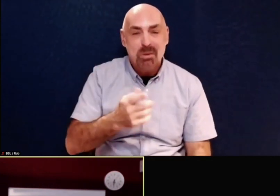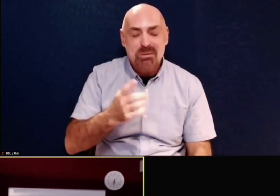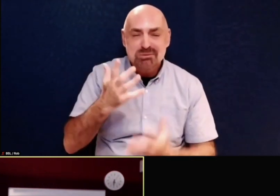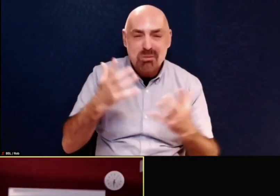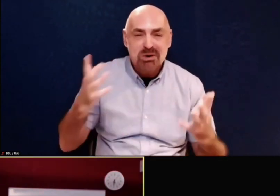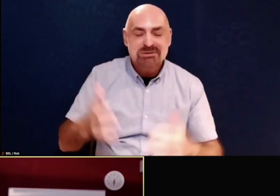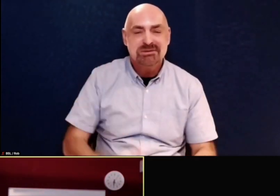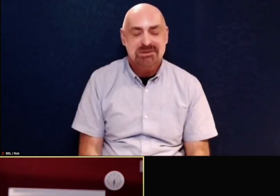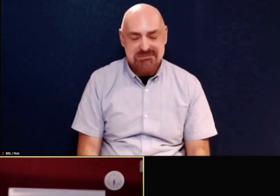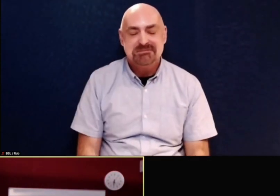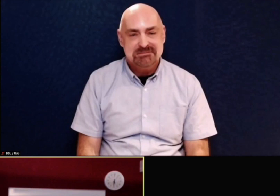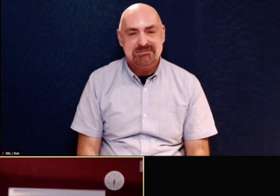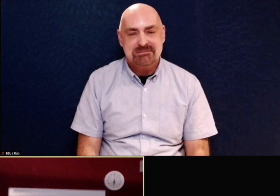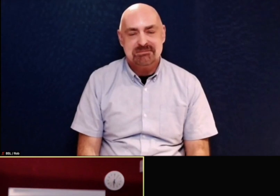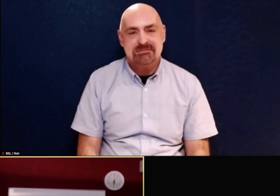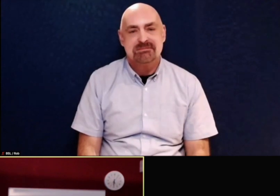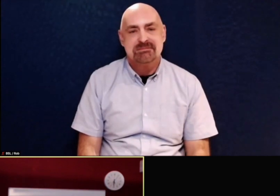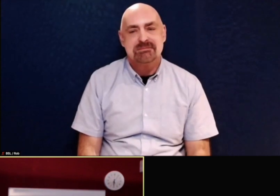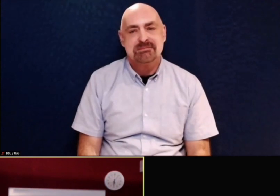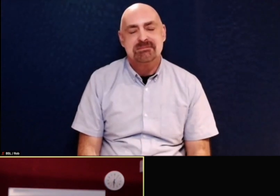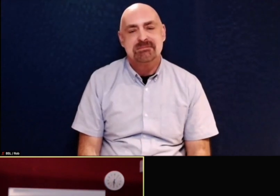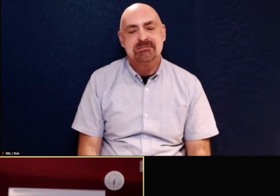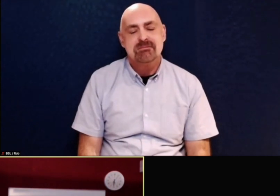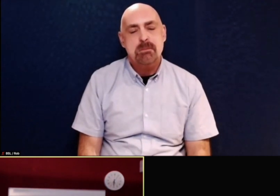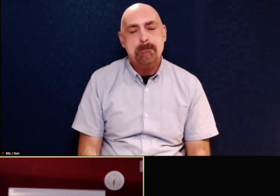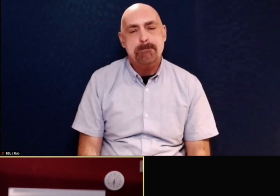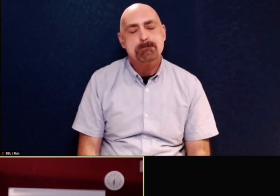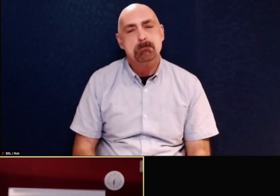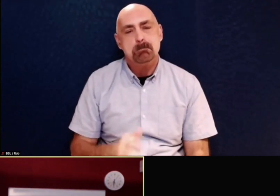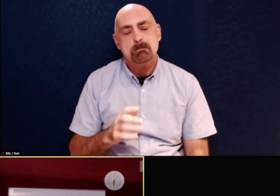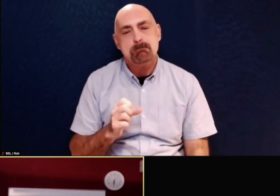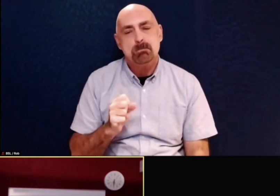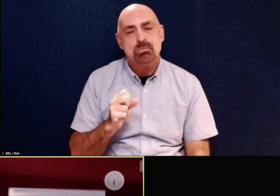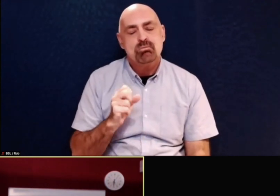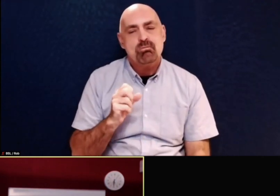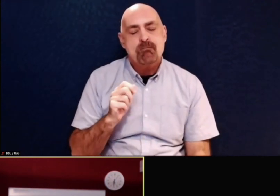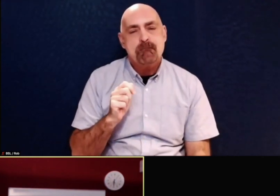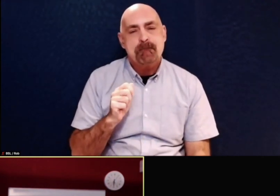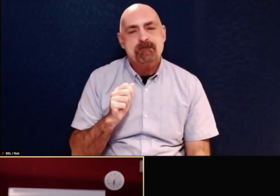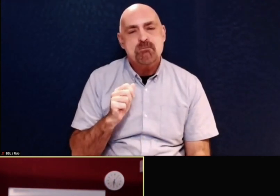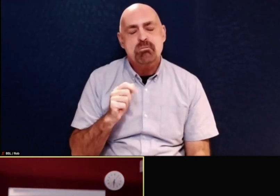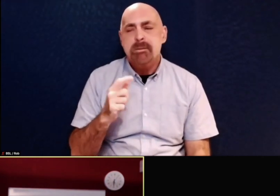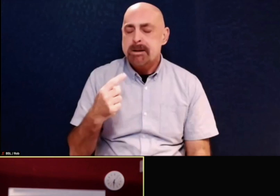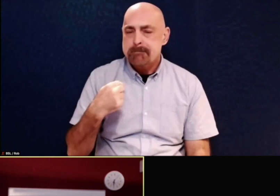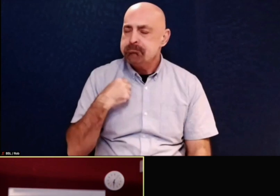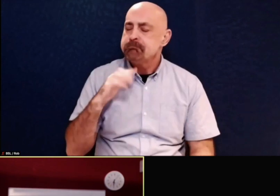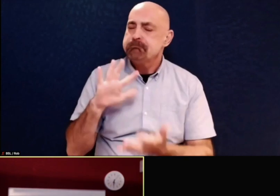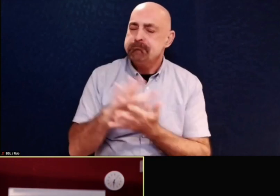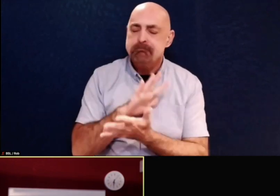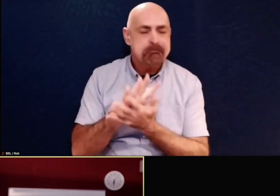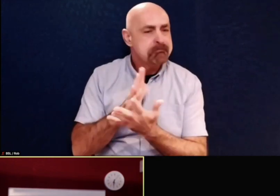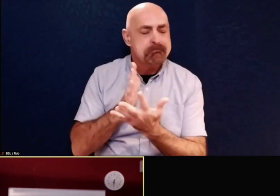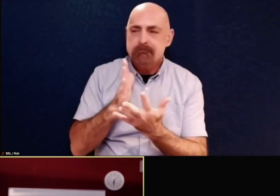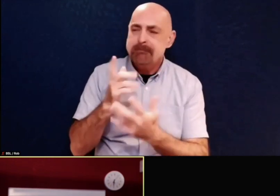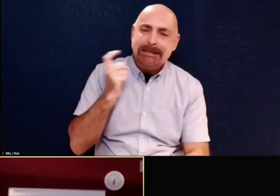much. And this was also, I think, delightful in the sense it was very accessible,